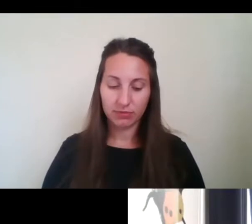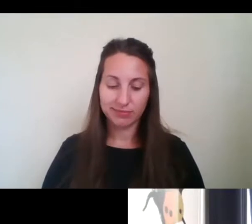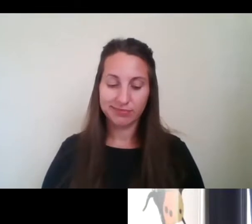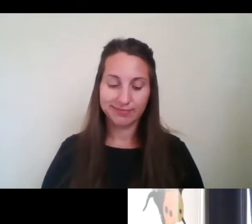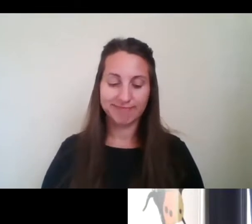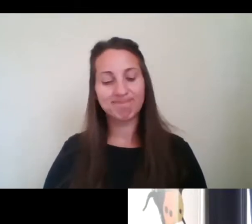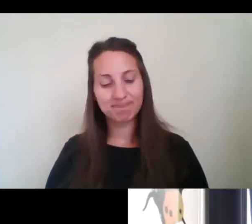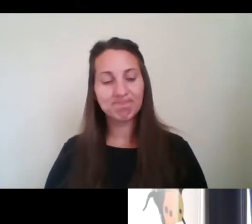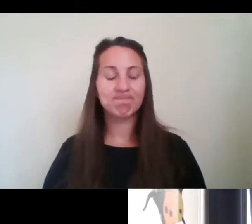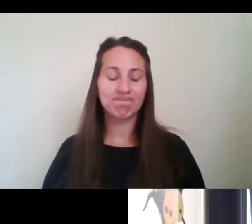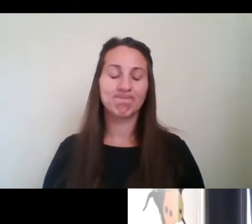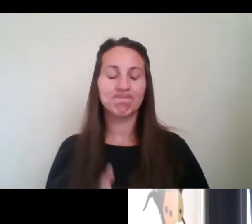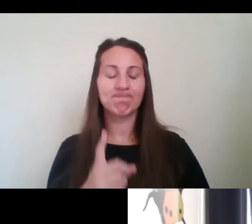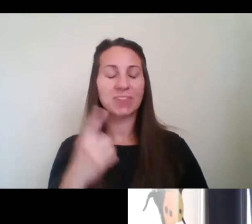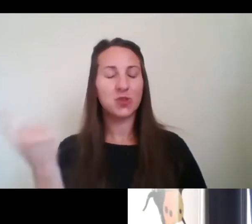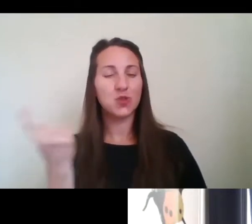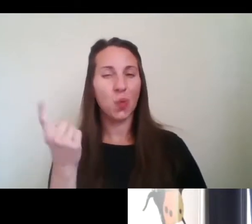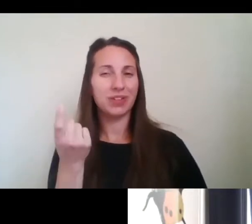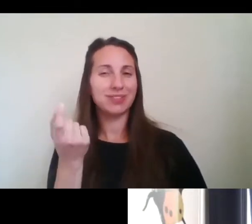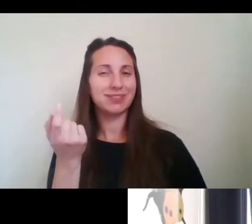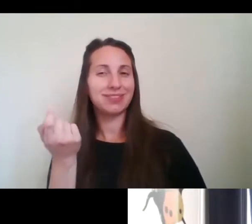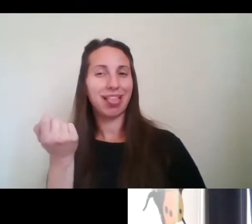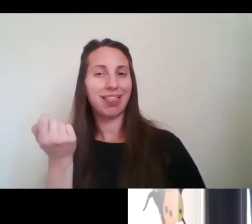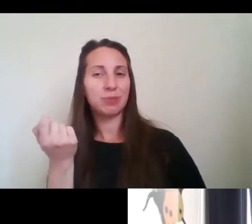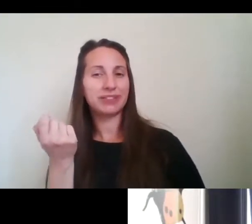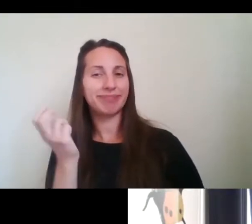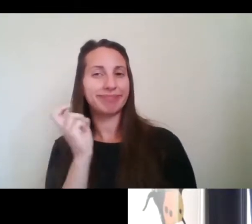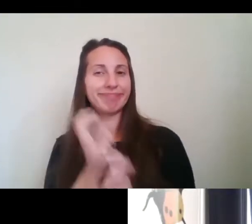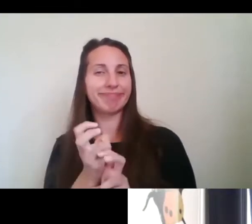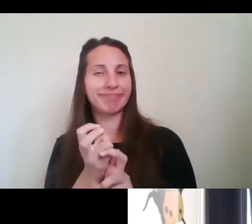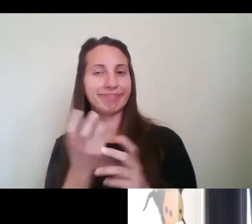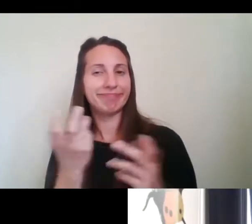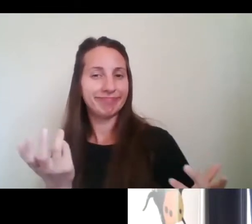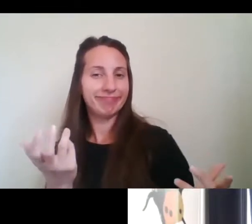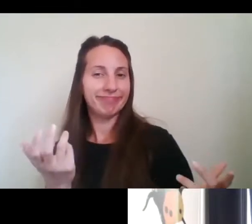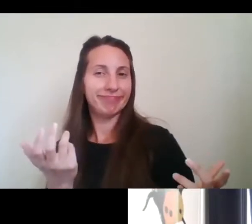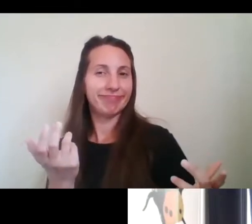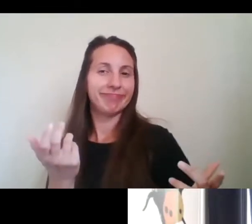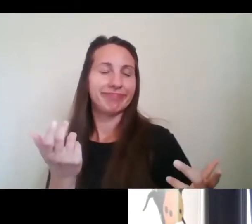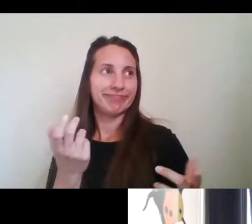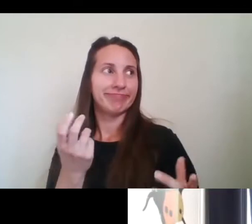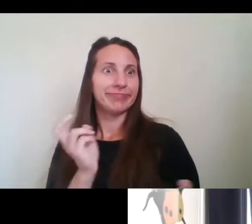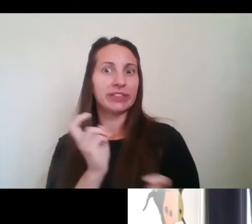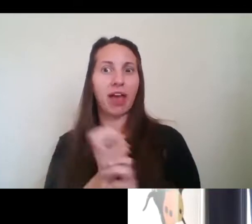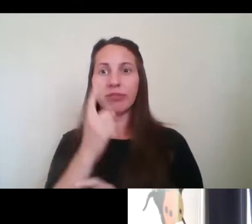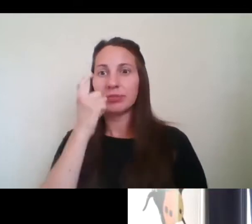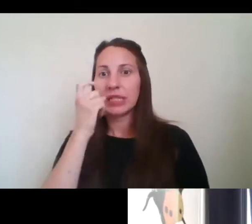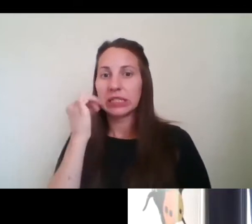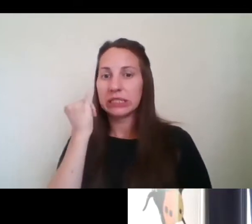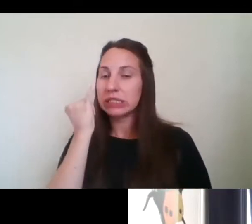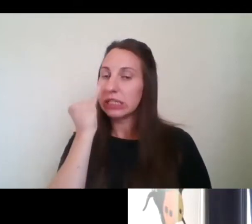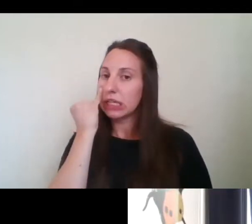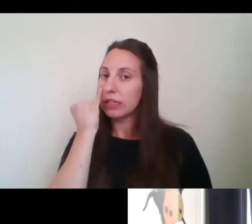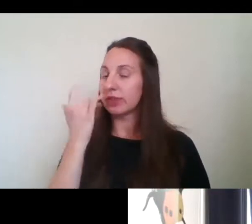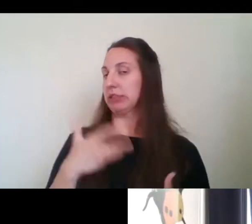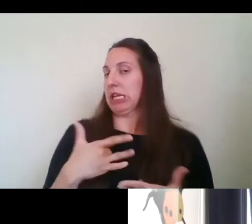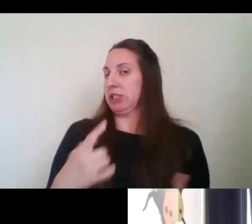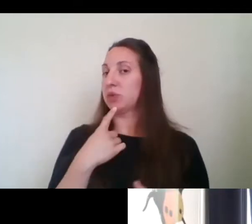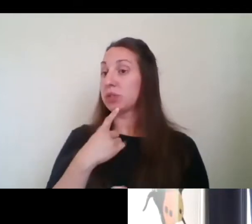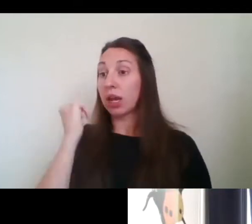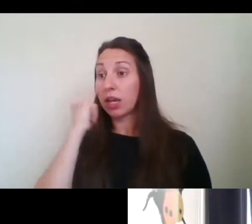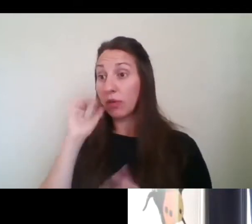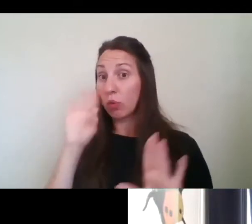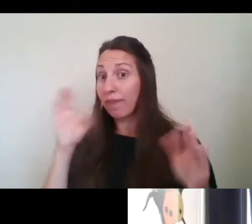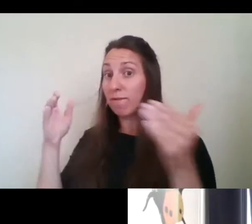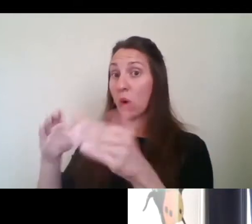little tricky, right? There's a tendency to say that because we are focused on one marginalized community, there isn't quite enough room